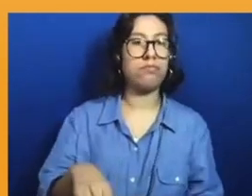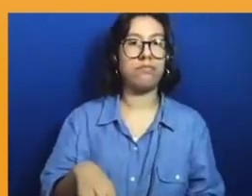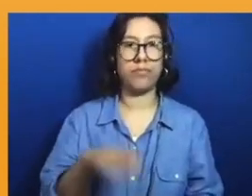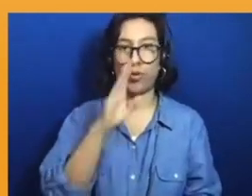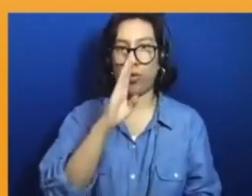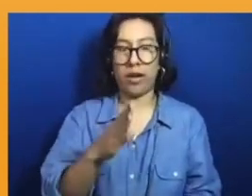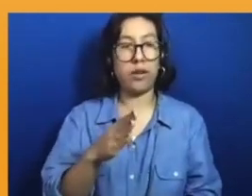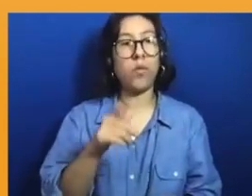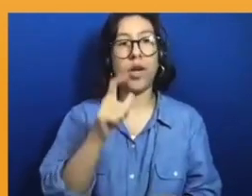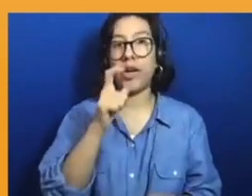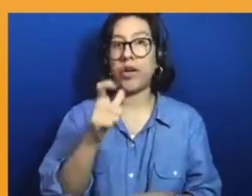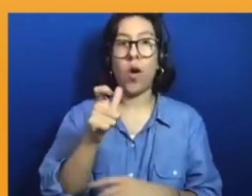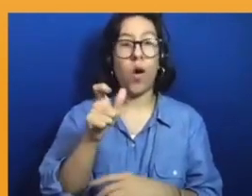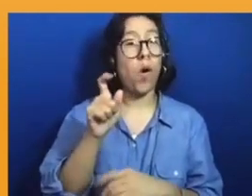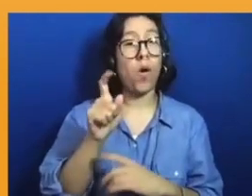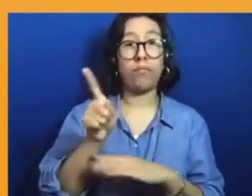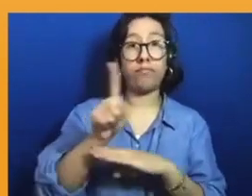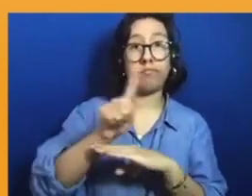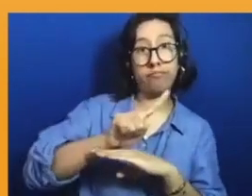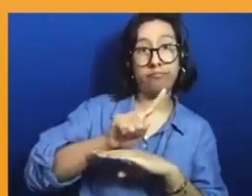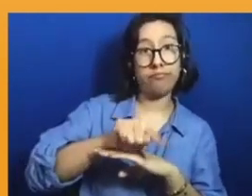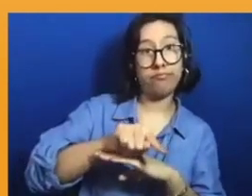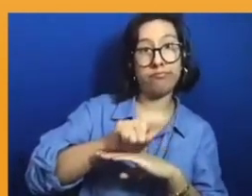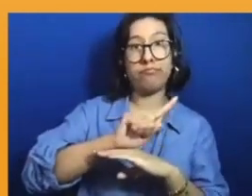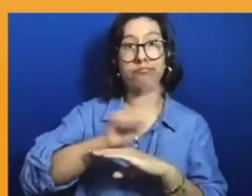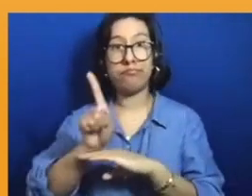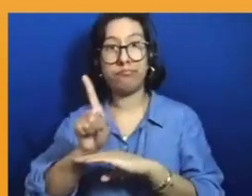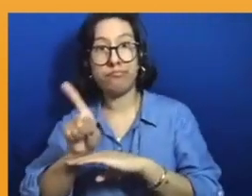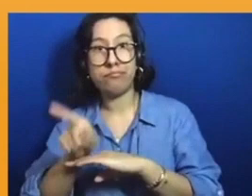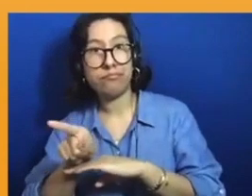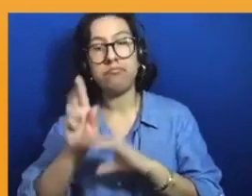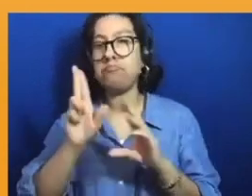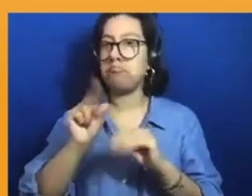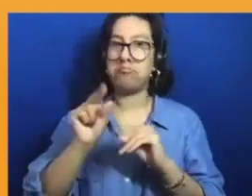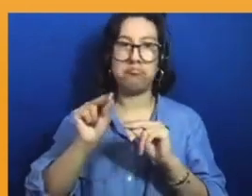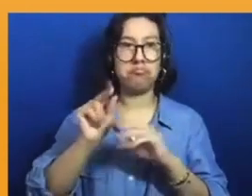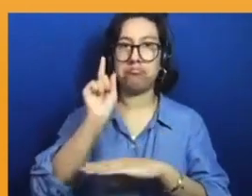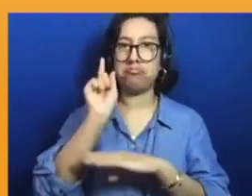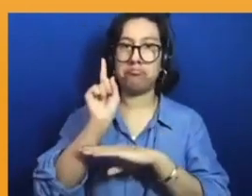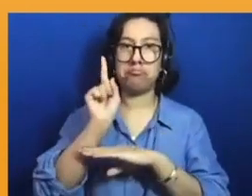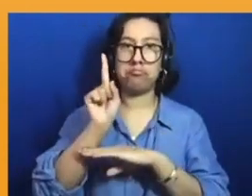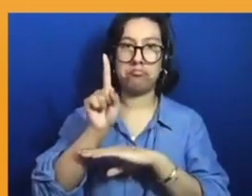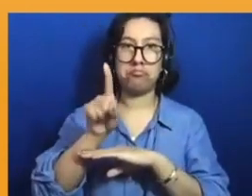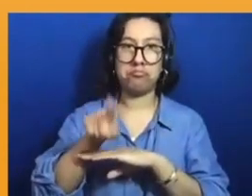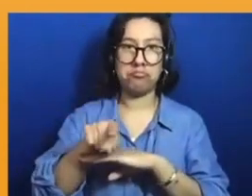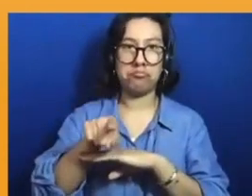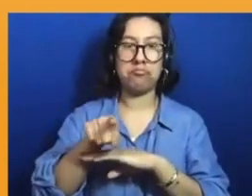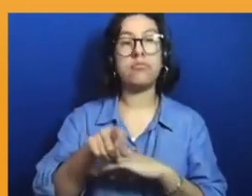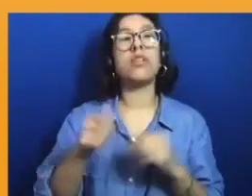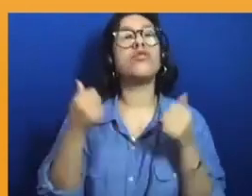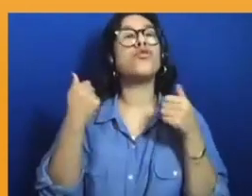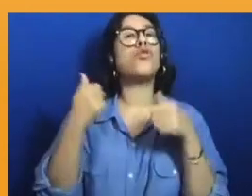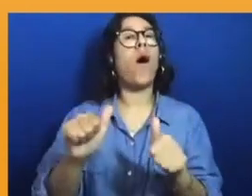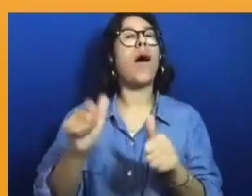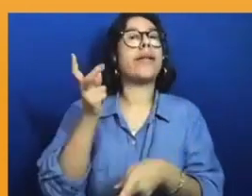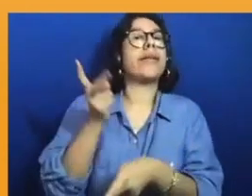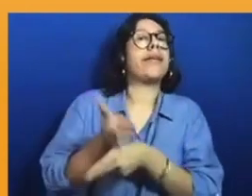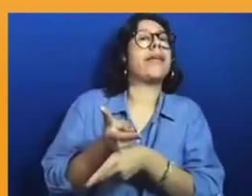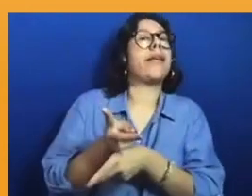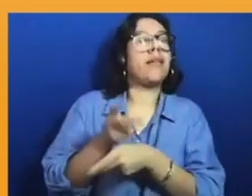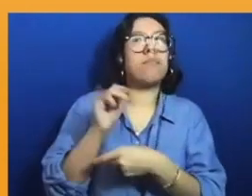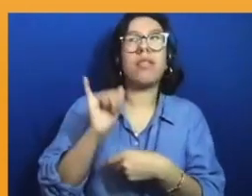We don't lean to the one side, to the other. We try to maintain